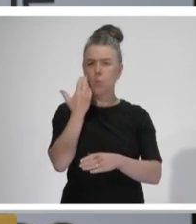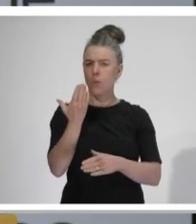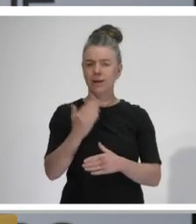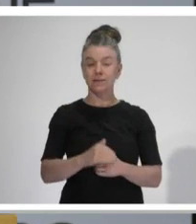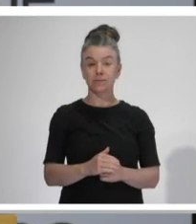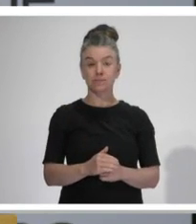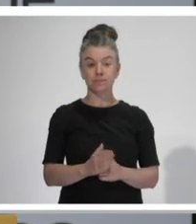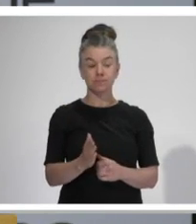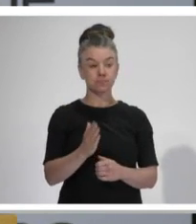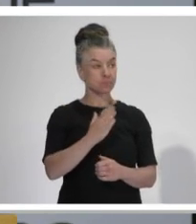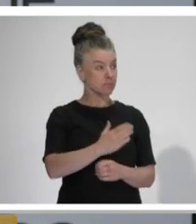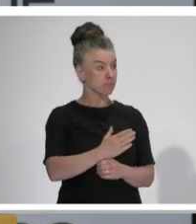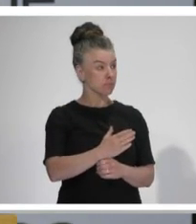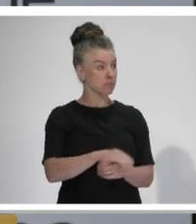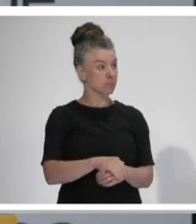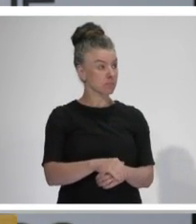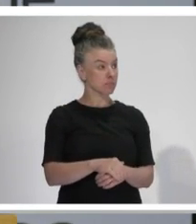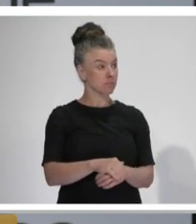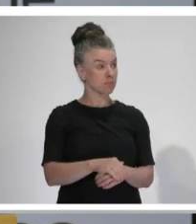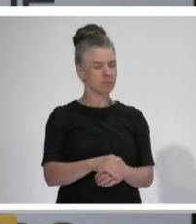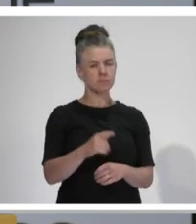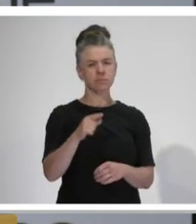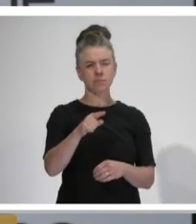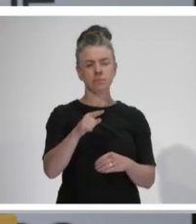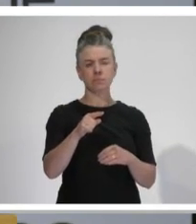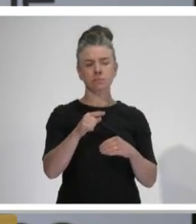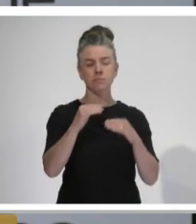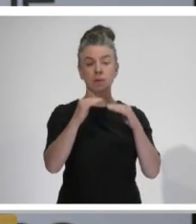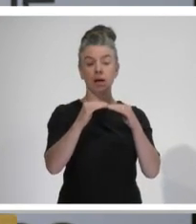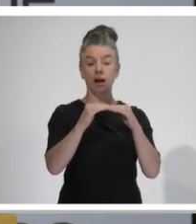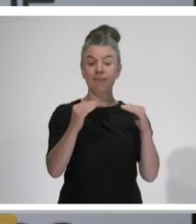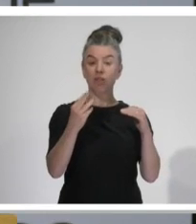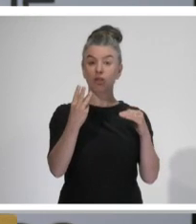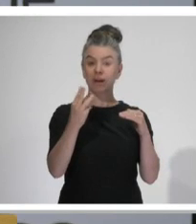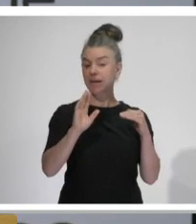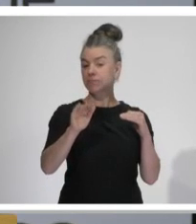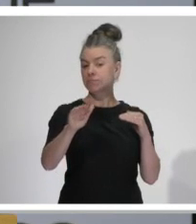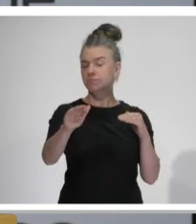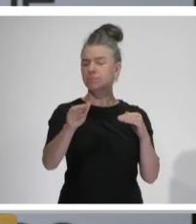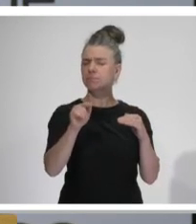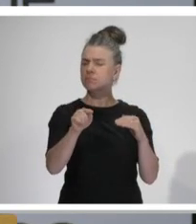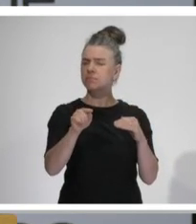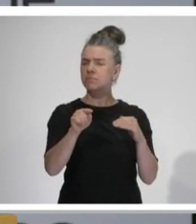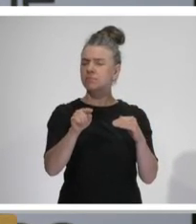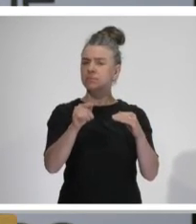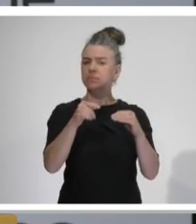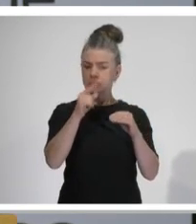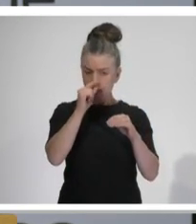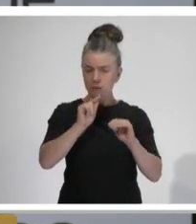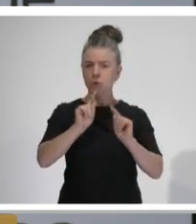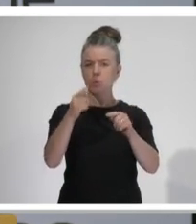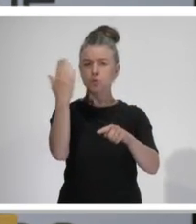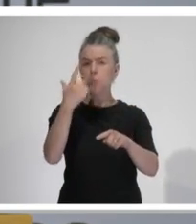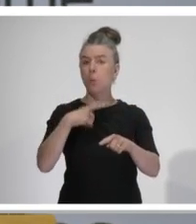around schools at level 3, is it for educational reasons, or is it effectively creating like a babysitting type service?